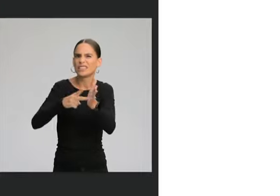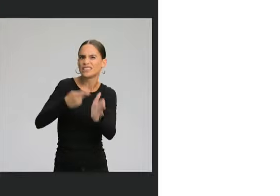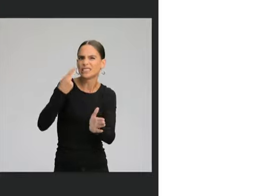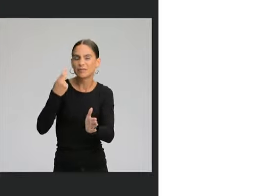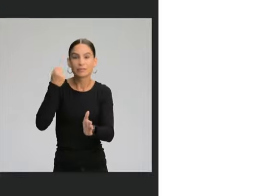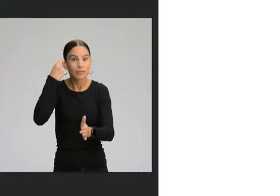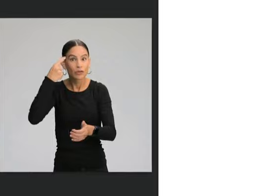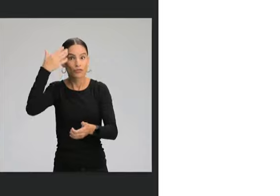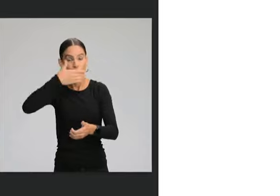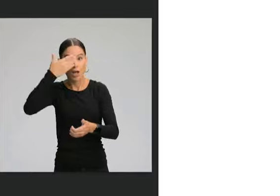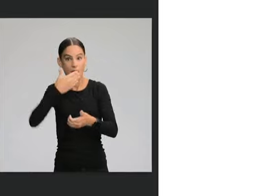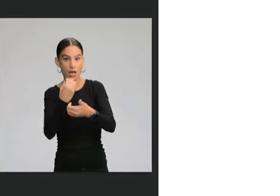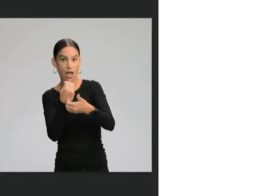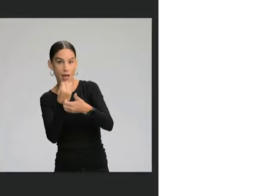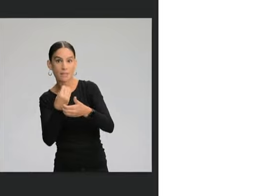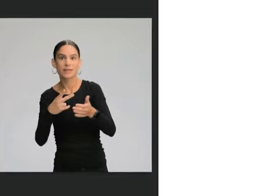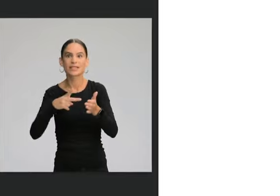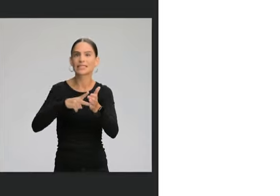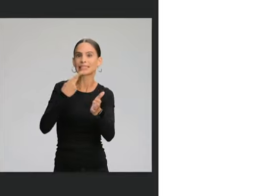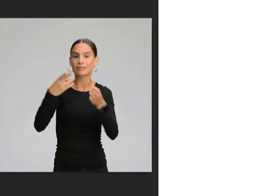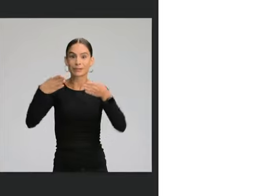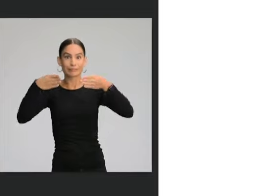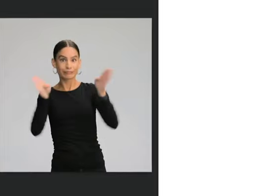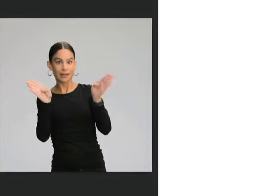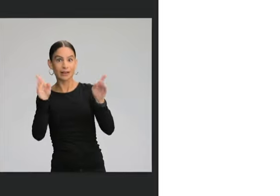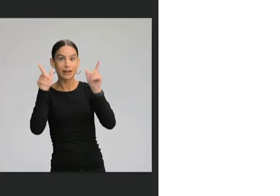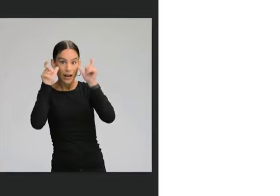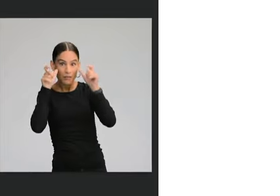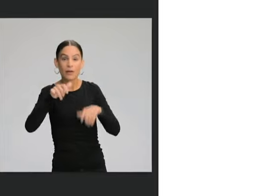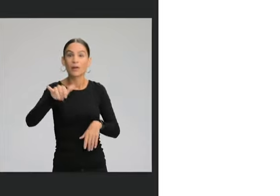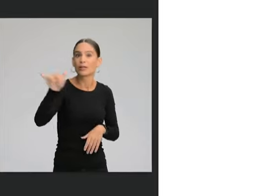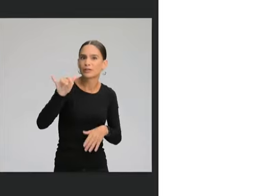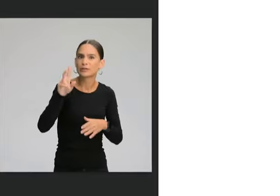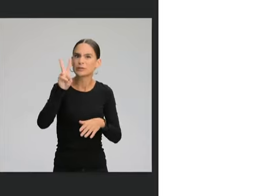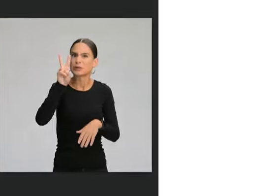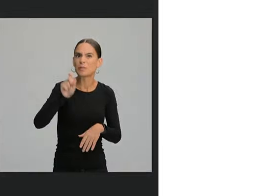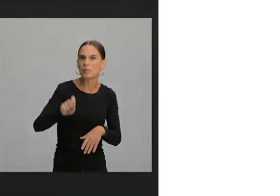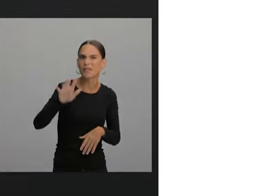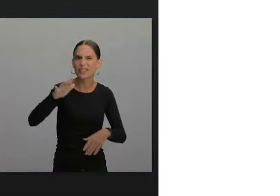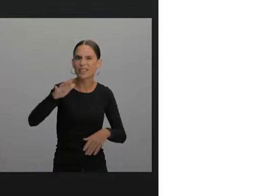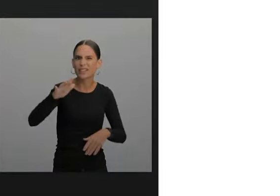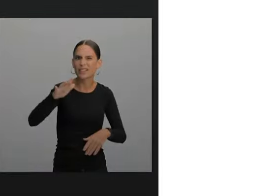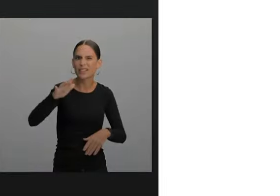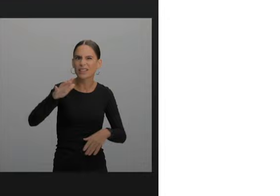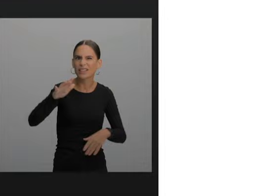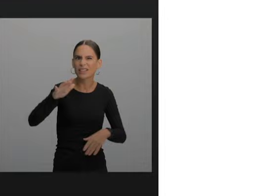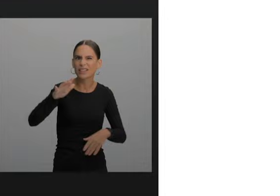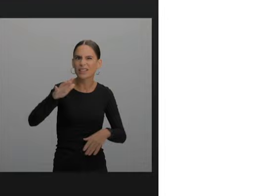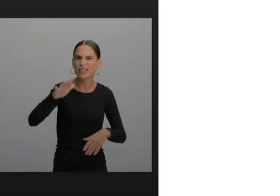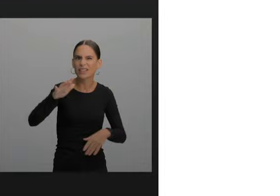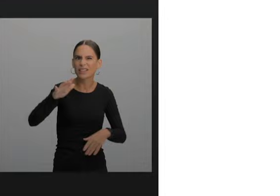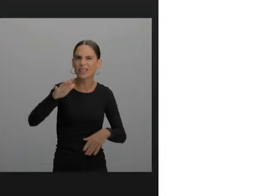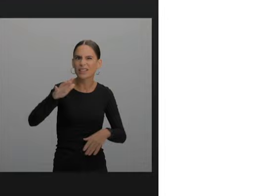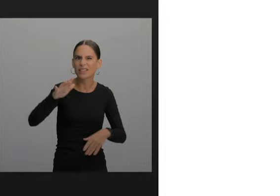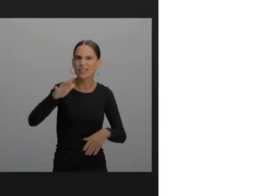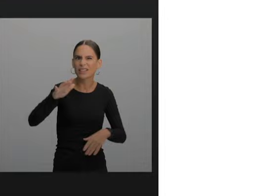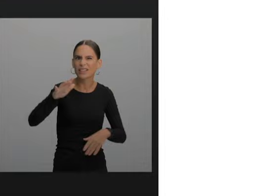two times? How do you measure that? 2 times on the ultra wide camera, and 2.5 times on the new main camera. Like, if it's